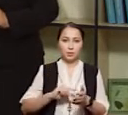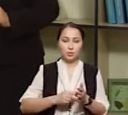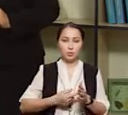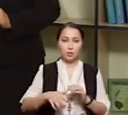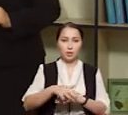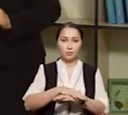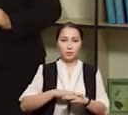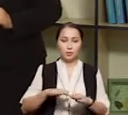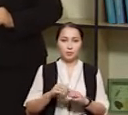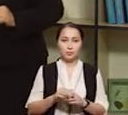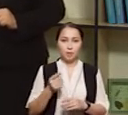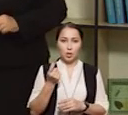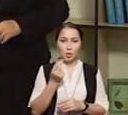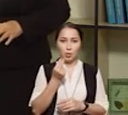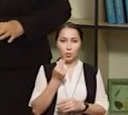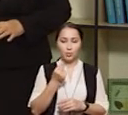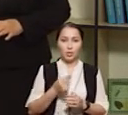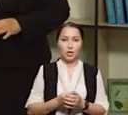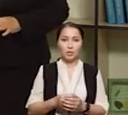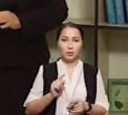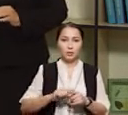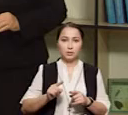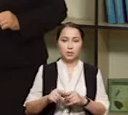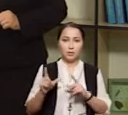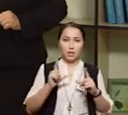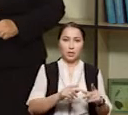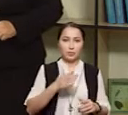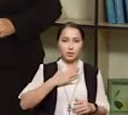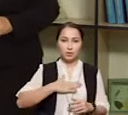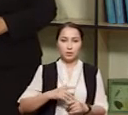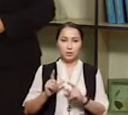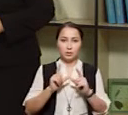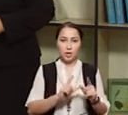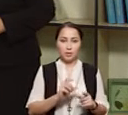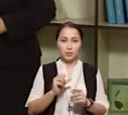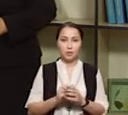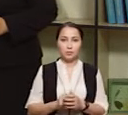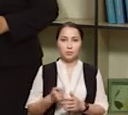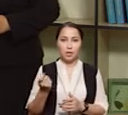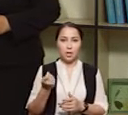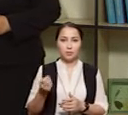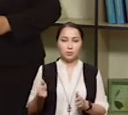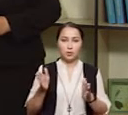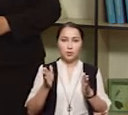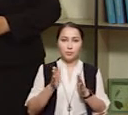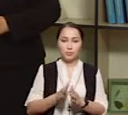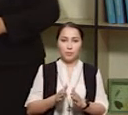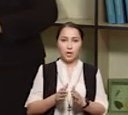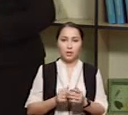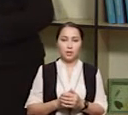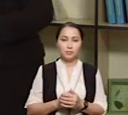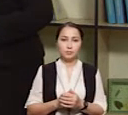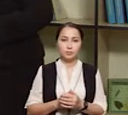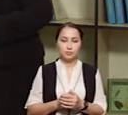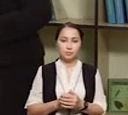qatlam juda yupqa, bu esa tez harakat qiluvchi va sekin harakat qiluvchi atomlar ozchilikni tashkil qilishini